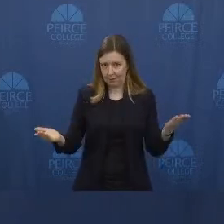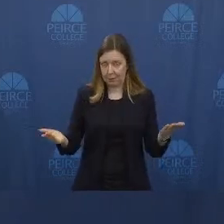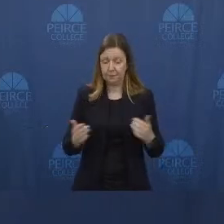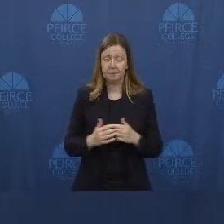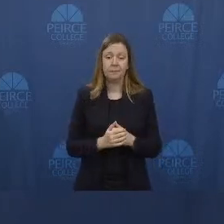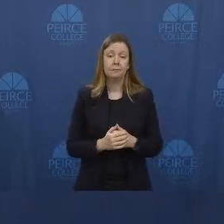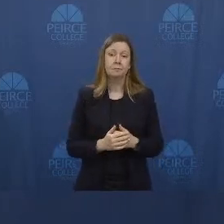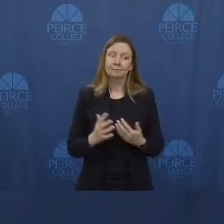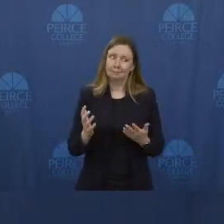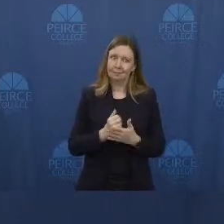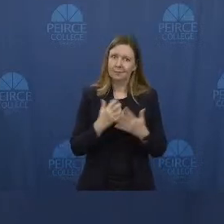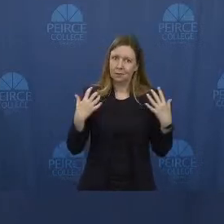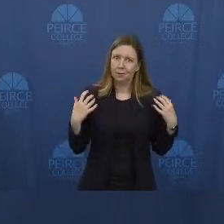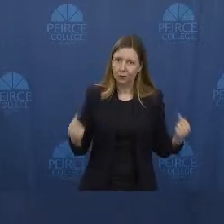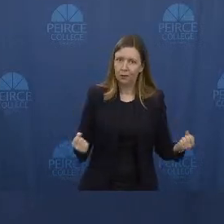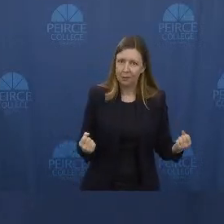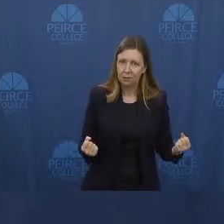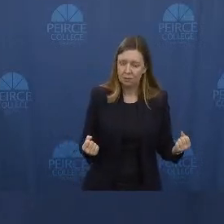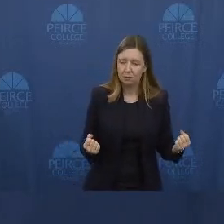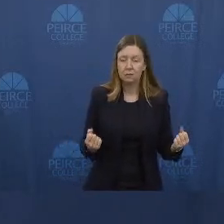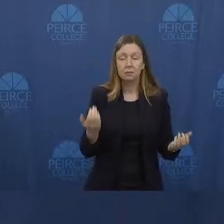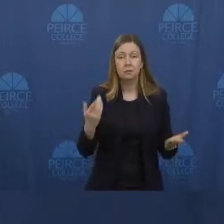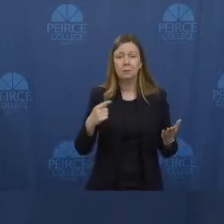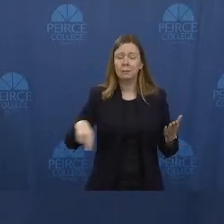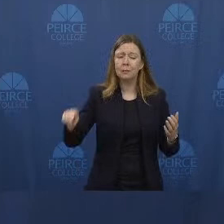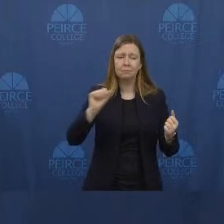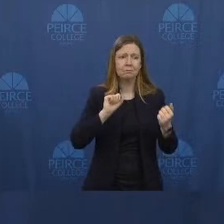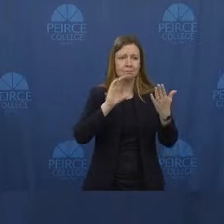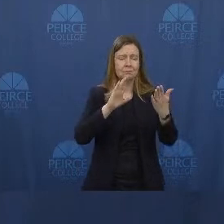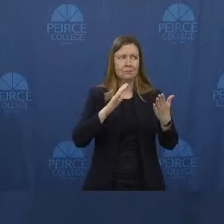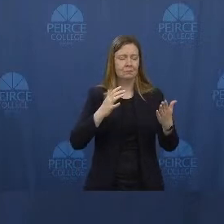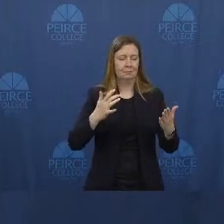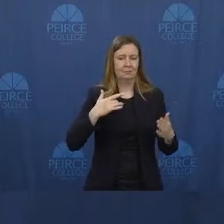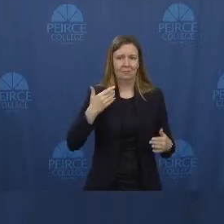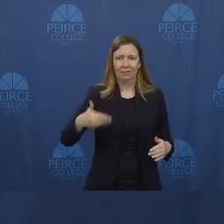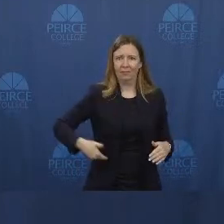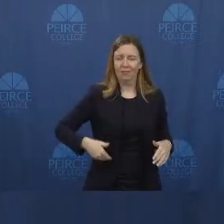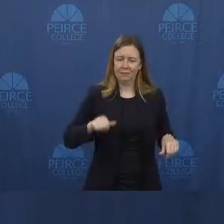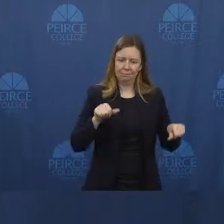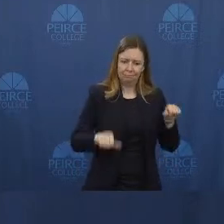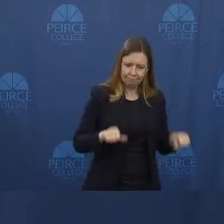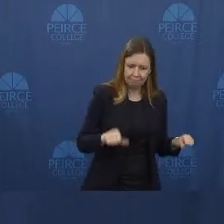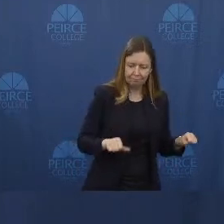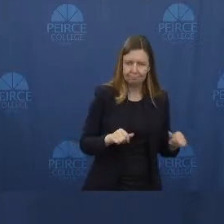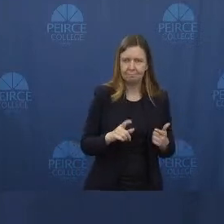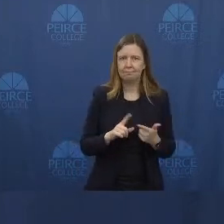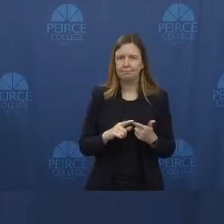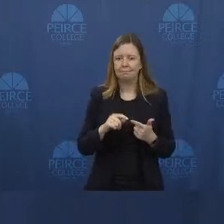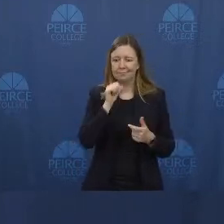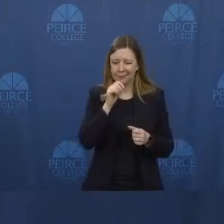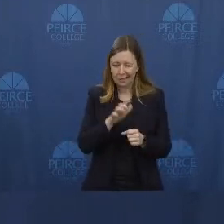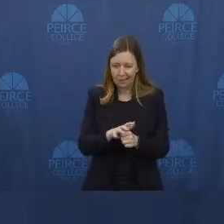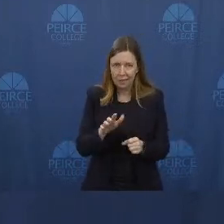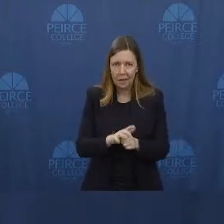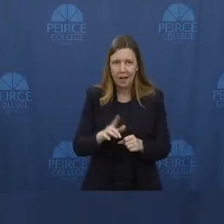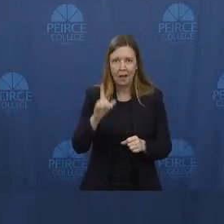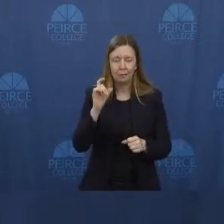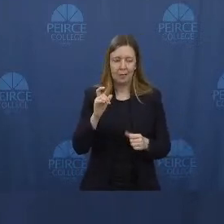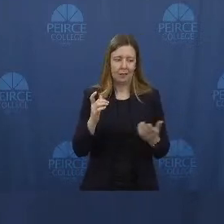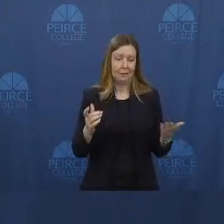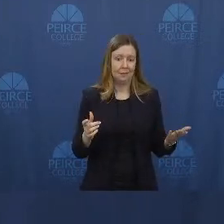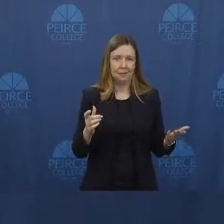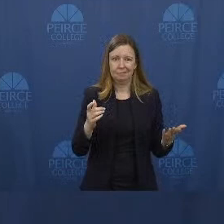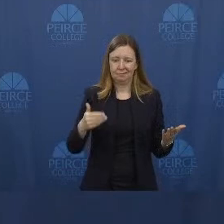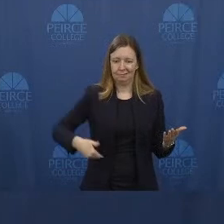took courage. You may have faced moments of doubt, moments of feeling inadequate because you didn't have